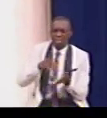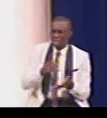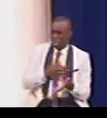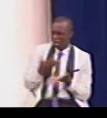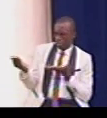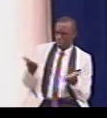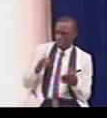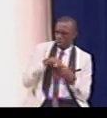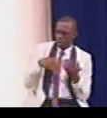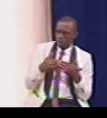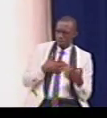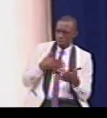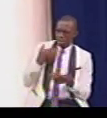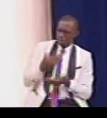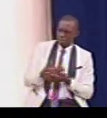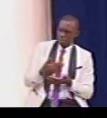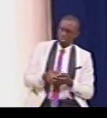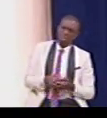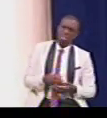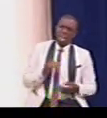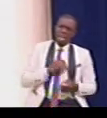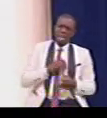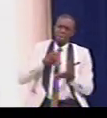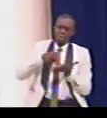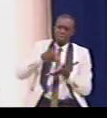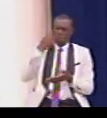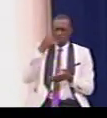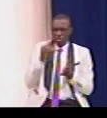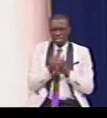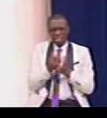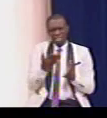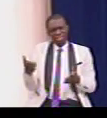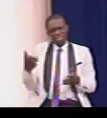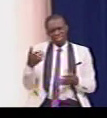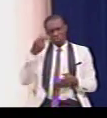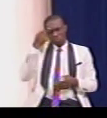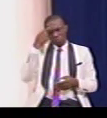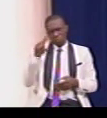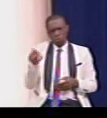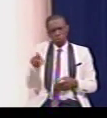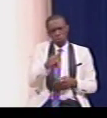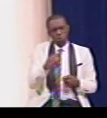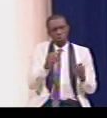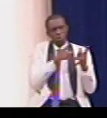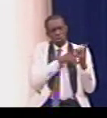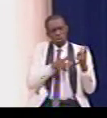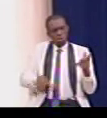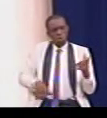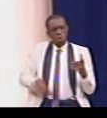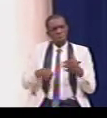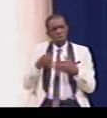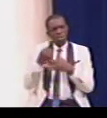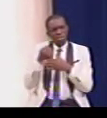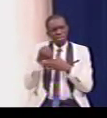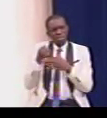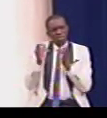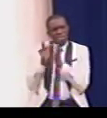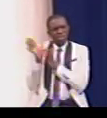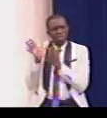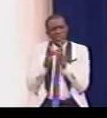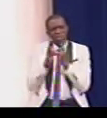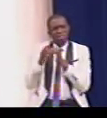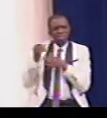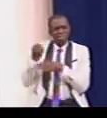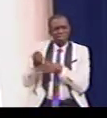income all my everything of God and I paid for nothing on your behalf the Lord shed his blood and he paid